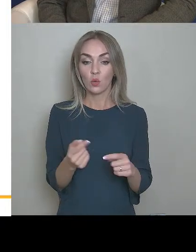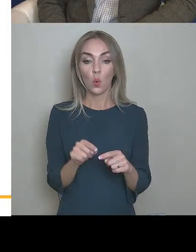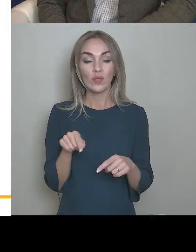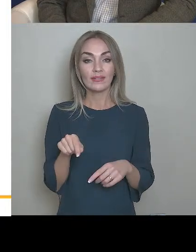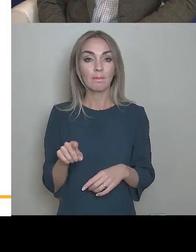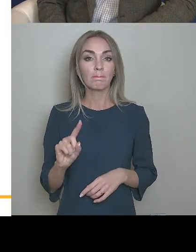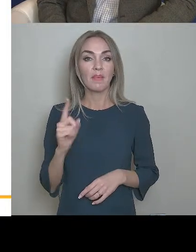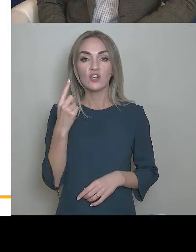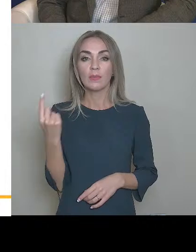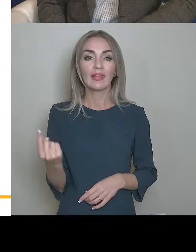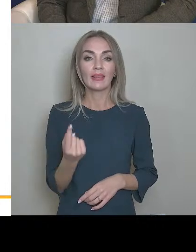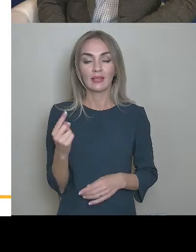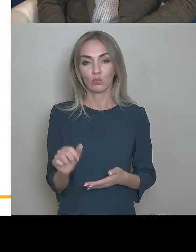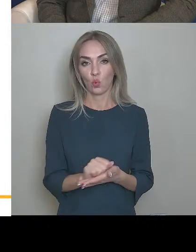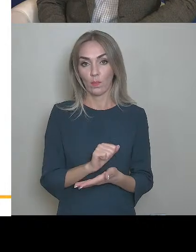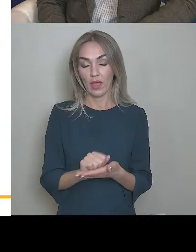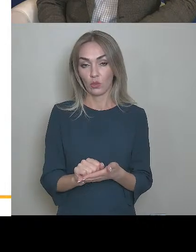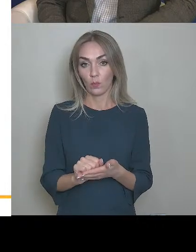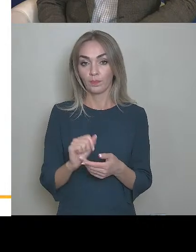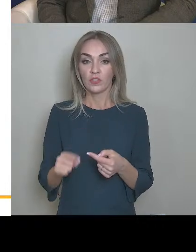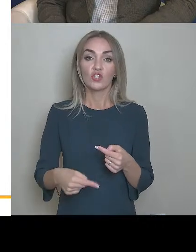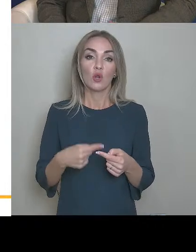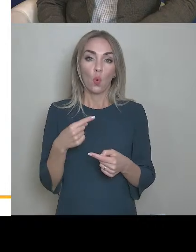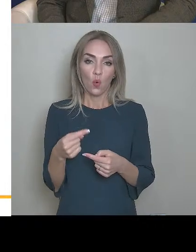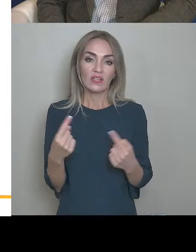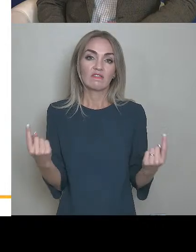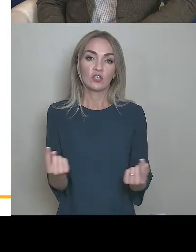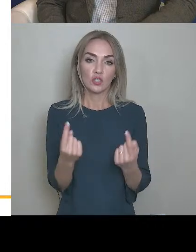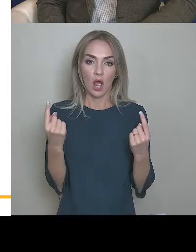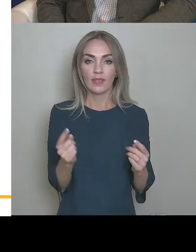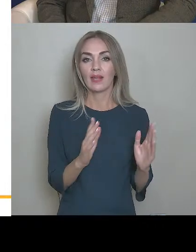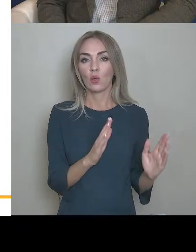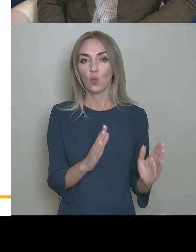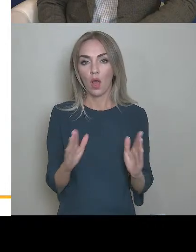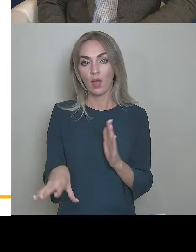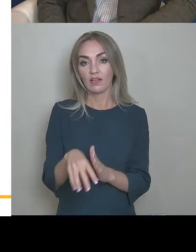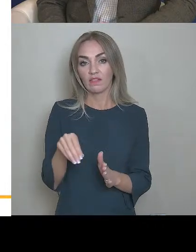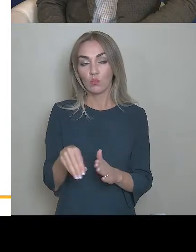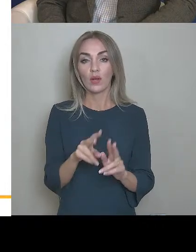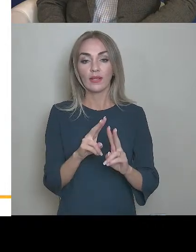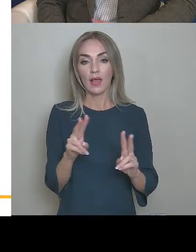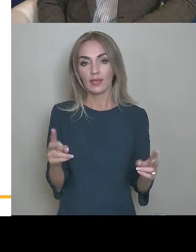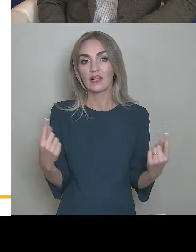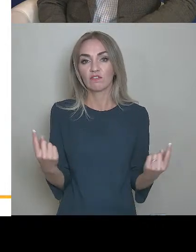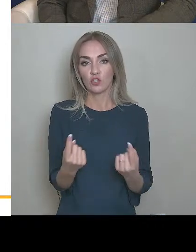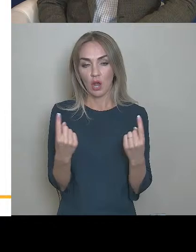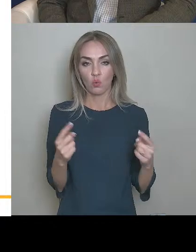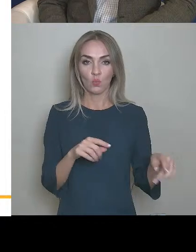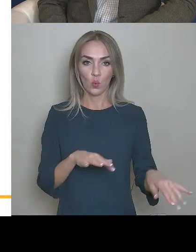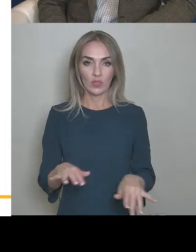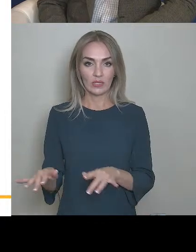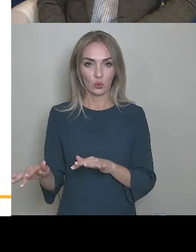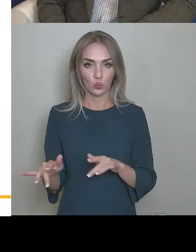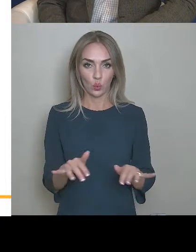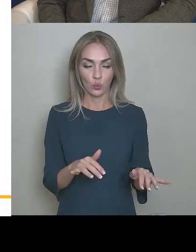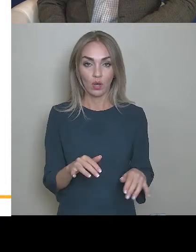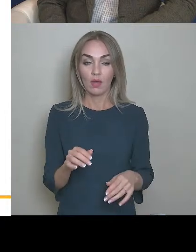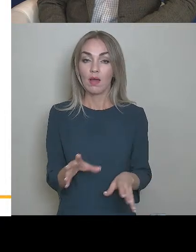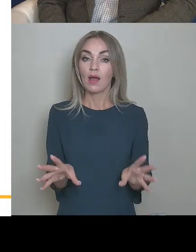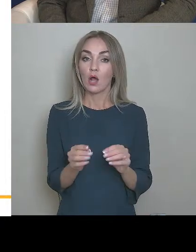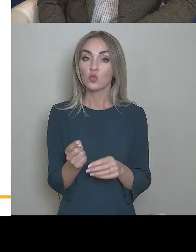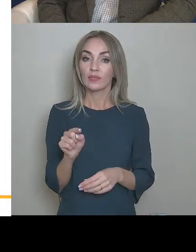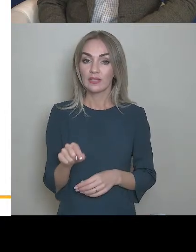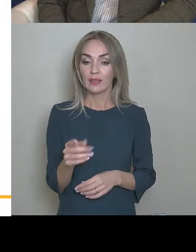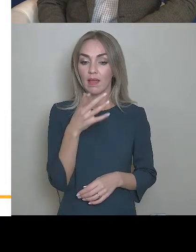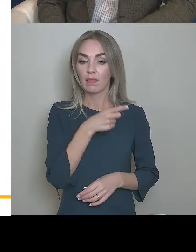Article 141 of the Constitution, we could confine ourselves to this first document, the regular elections which are carried out in accordance